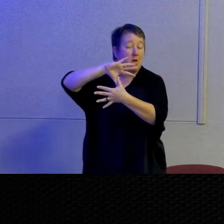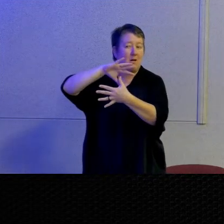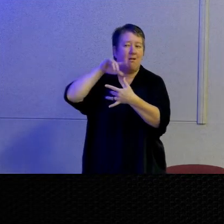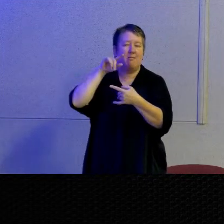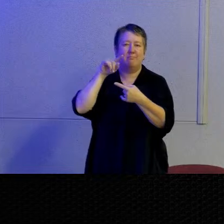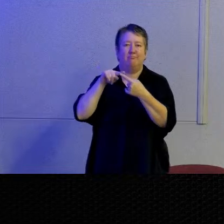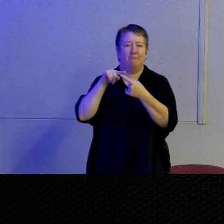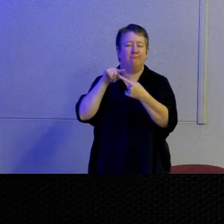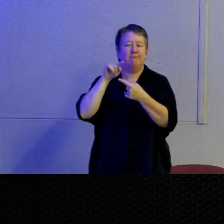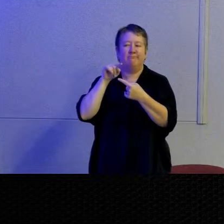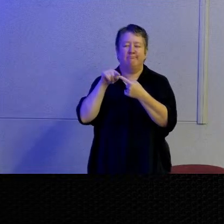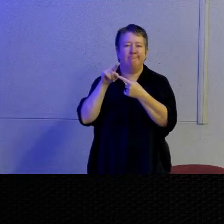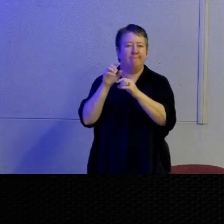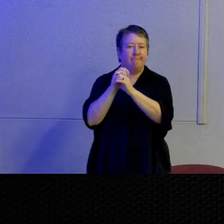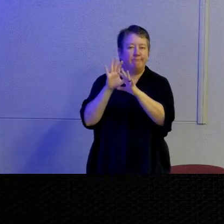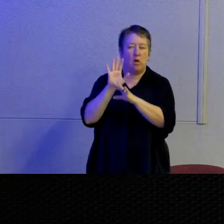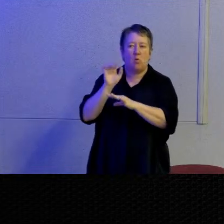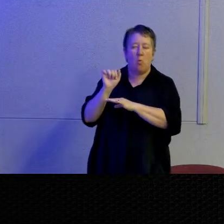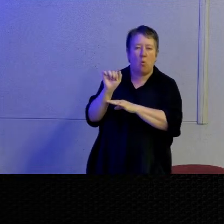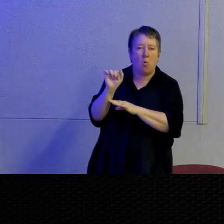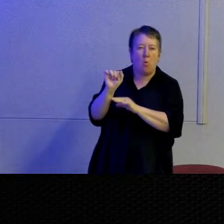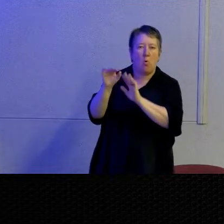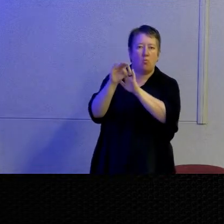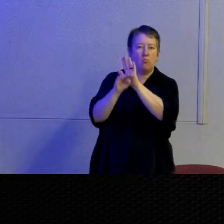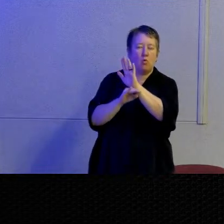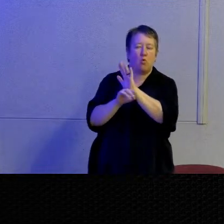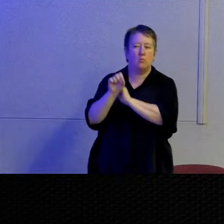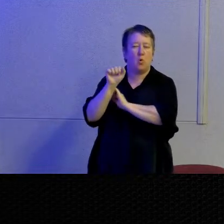own programs, own consortia,